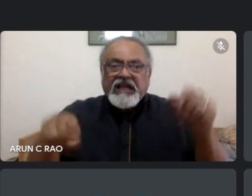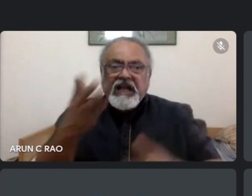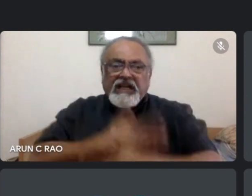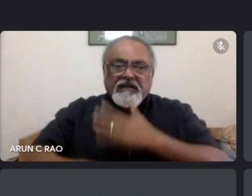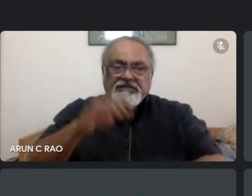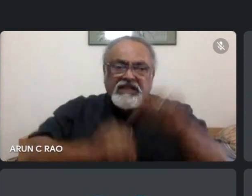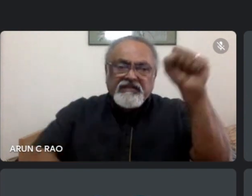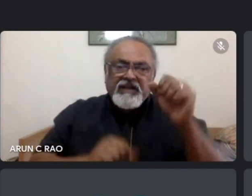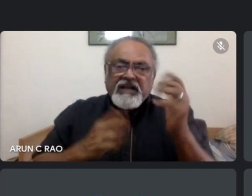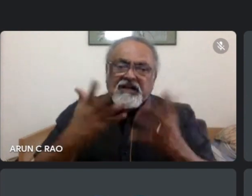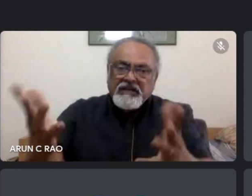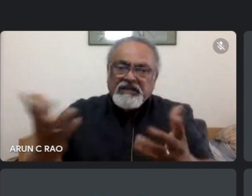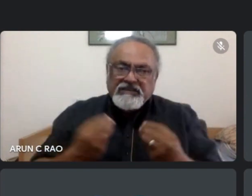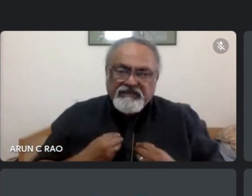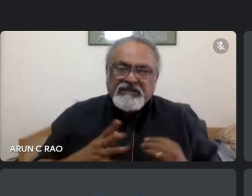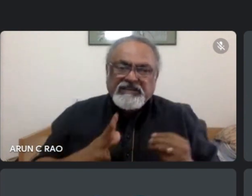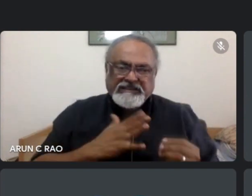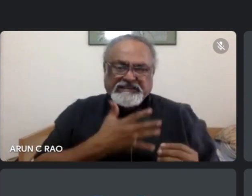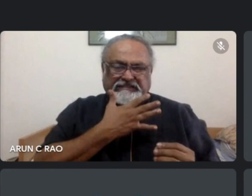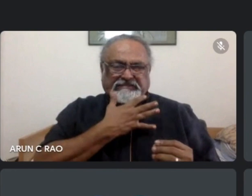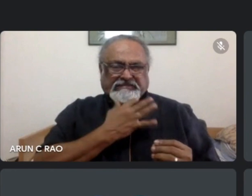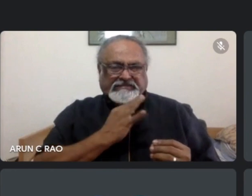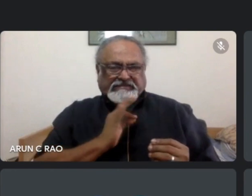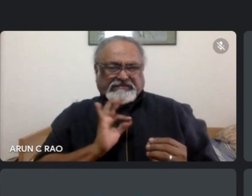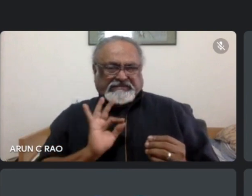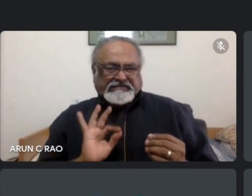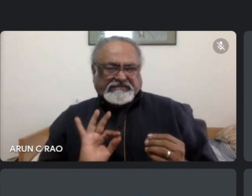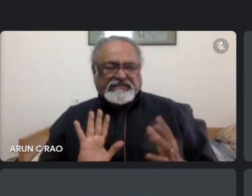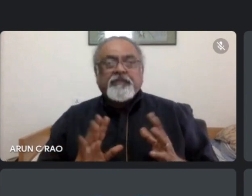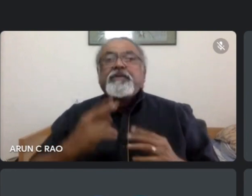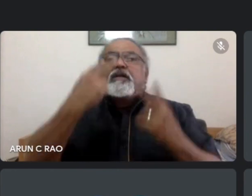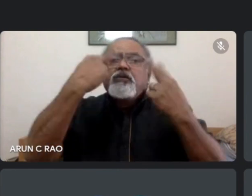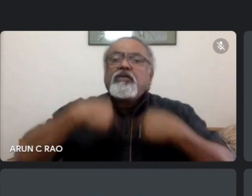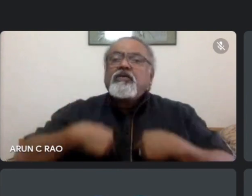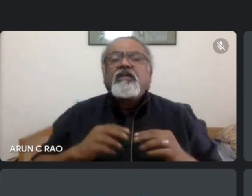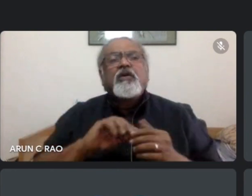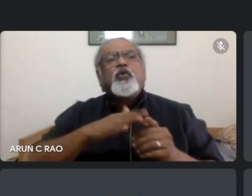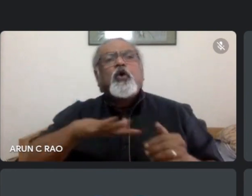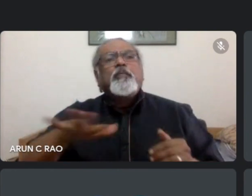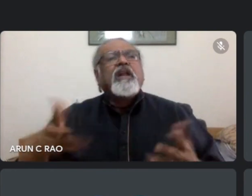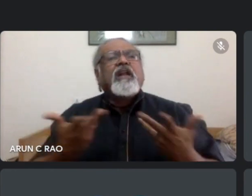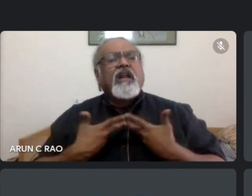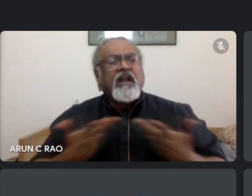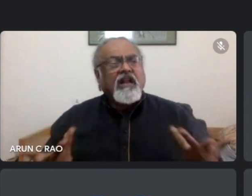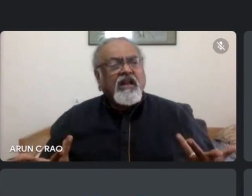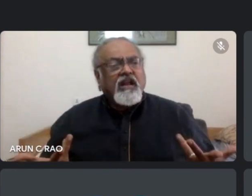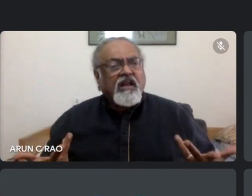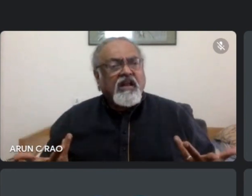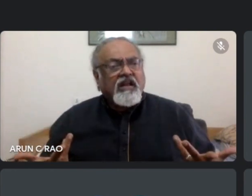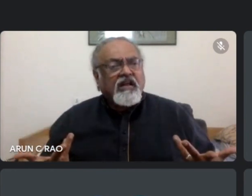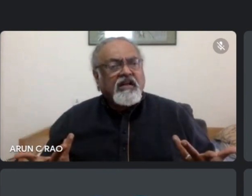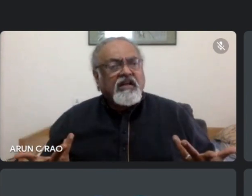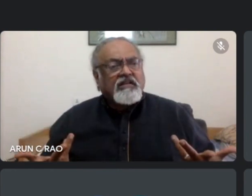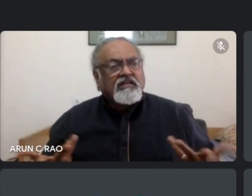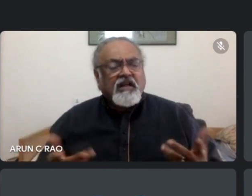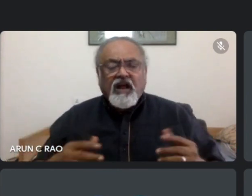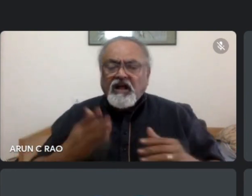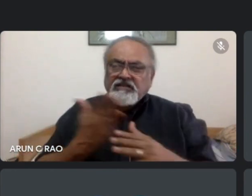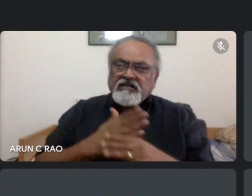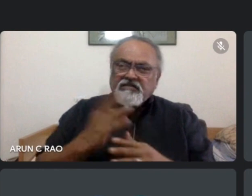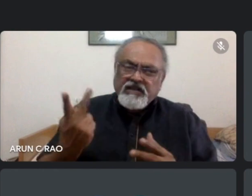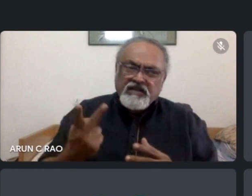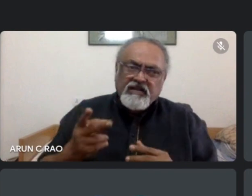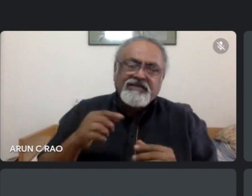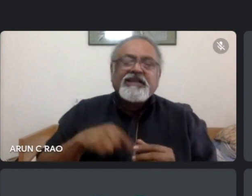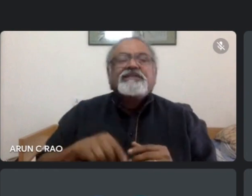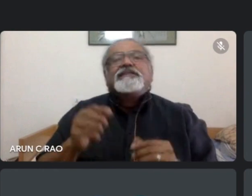just like this very quote unquote normal looking person, they'd be reminded that, oh right, this is just a